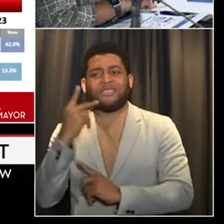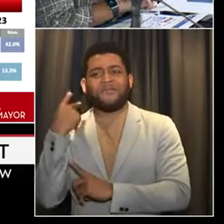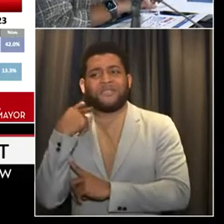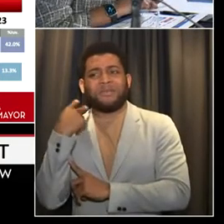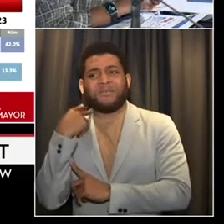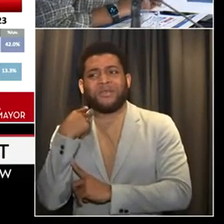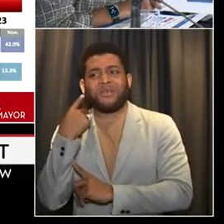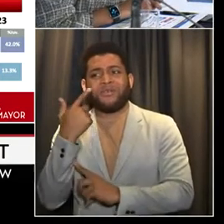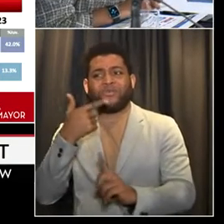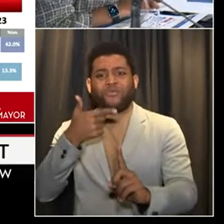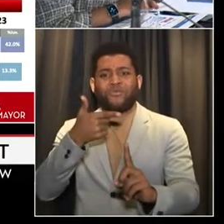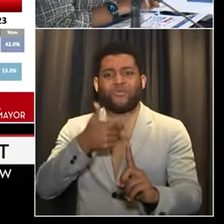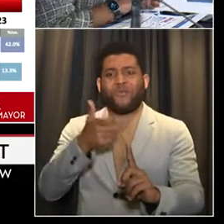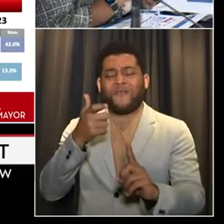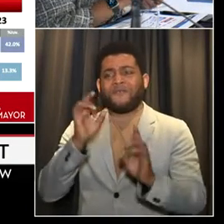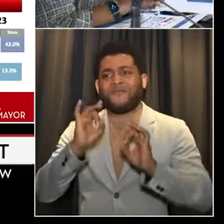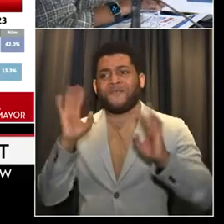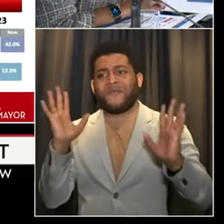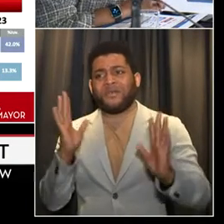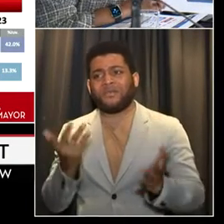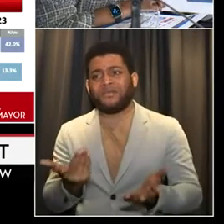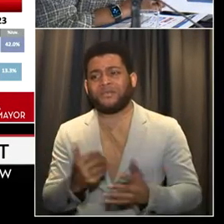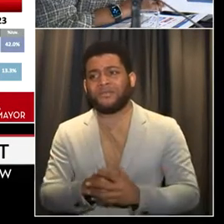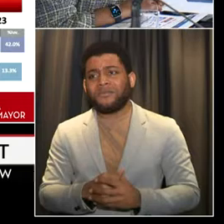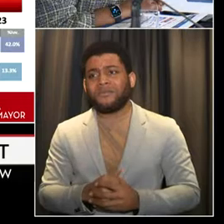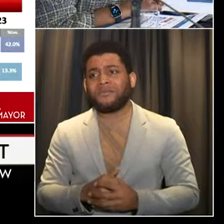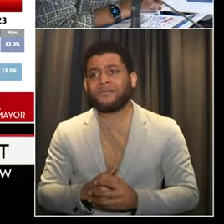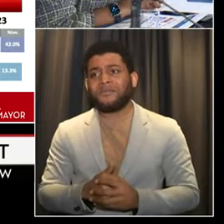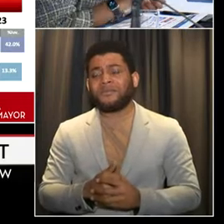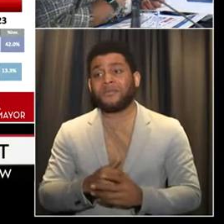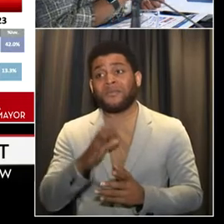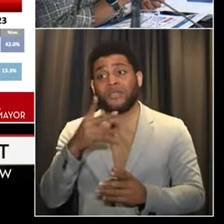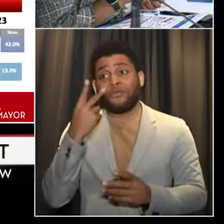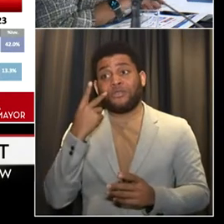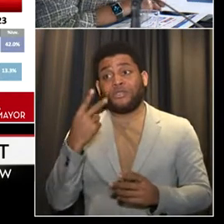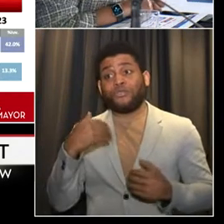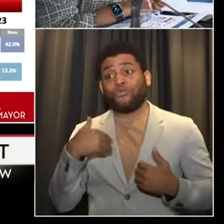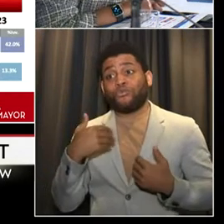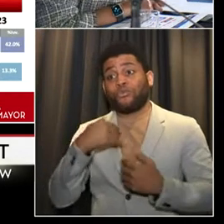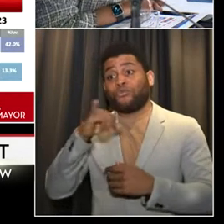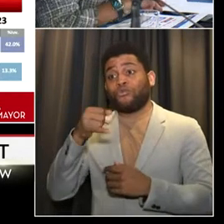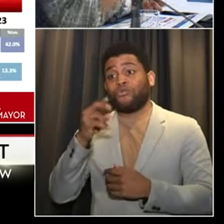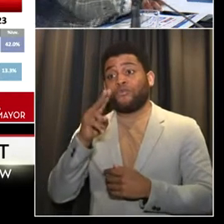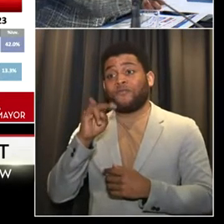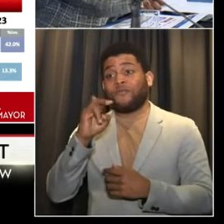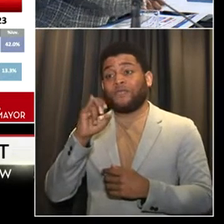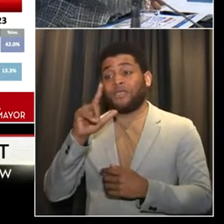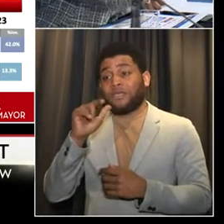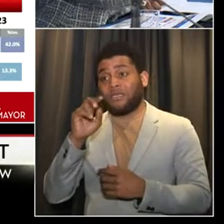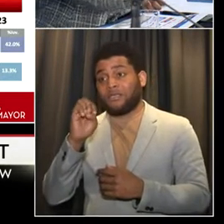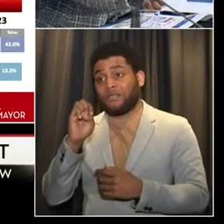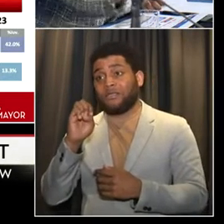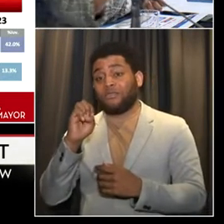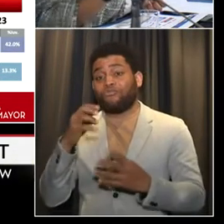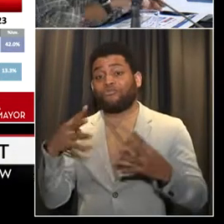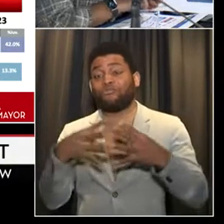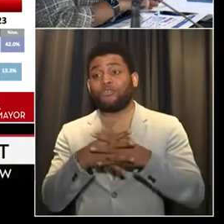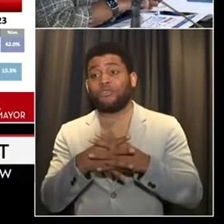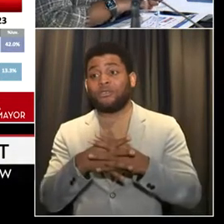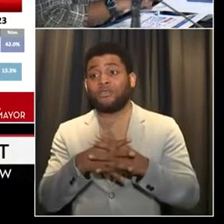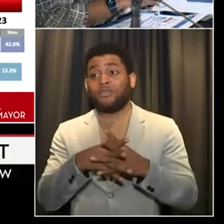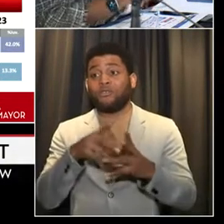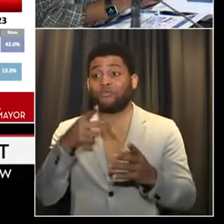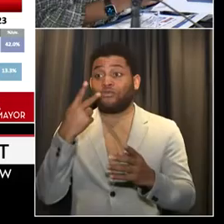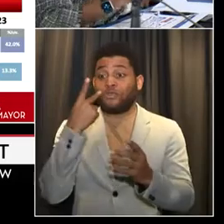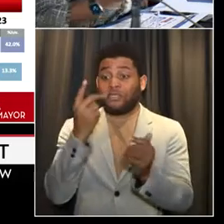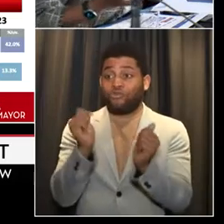what you see here is the juvenile arrests. One of the things that I'm going to point out is that when you look at our violent crime arrests, year over year, we